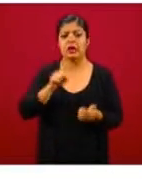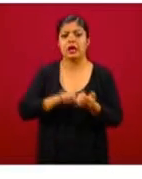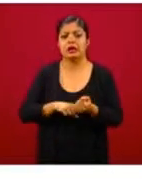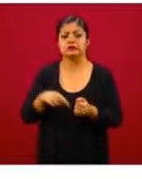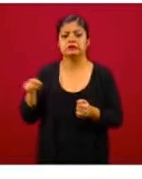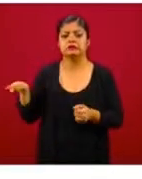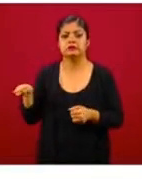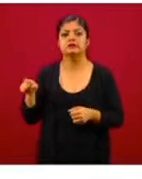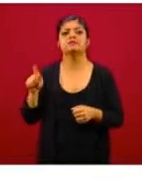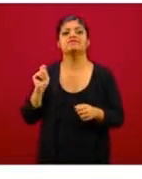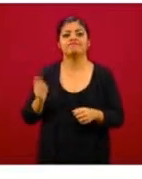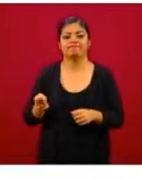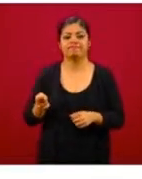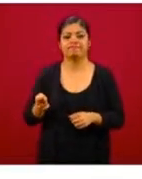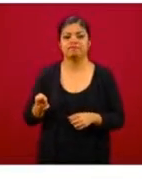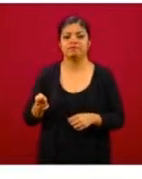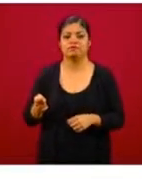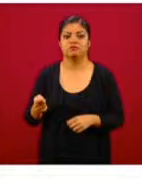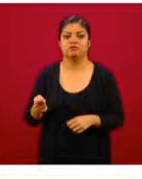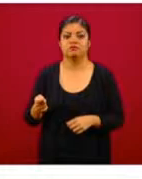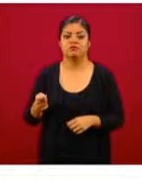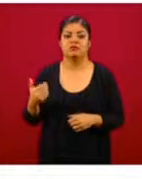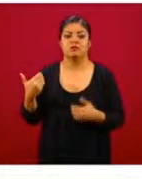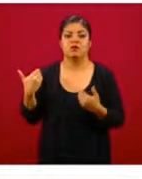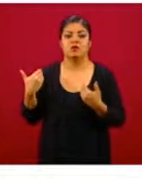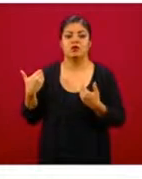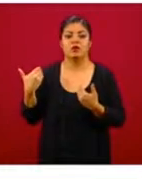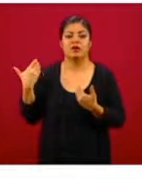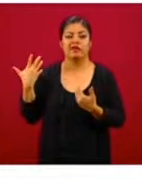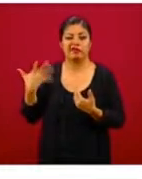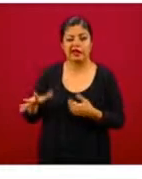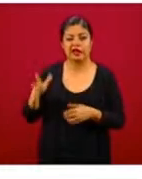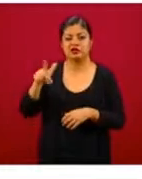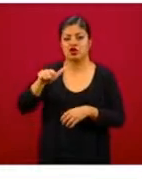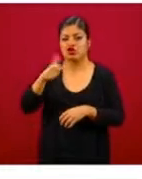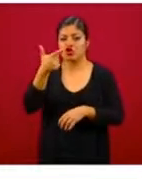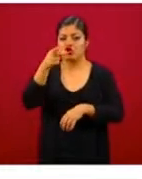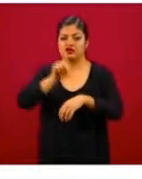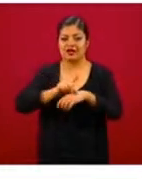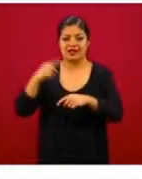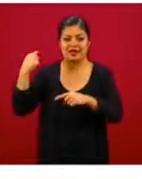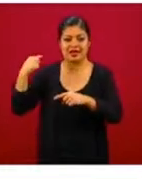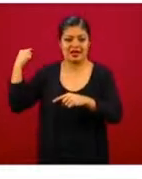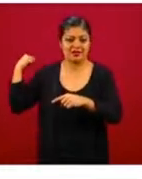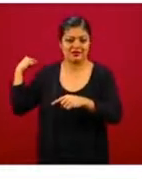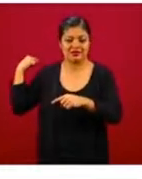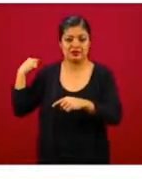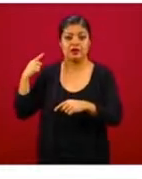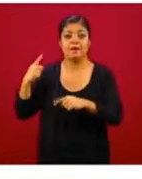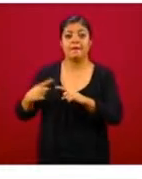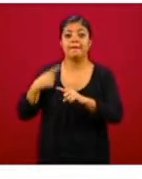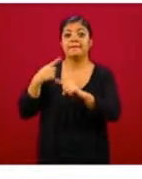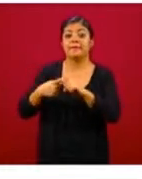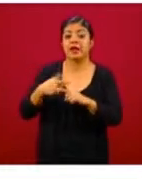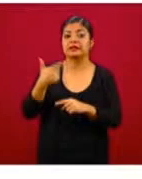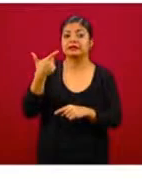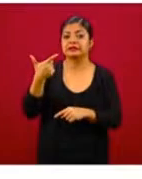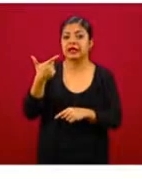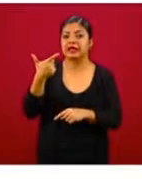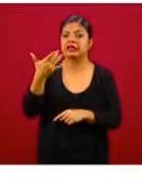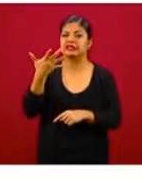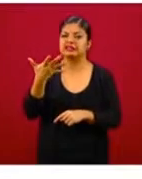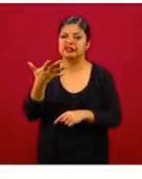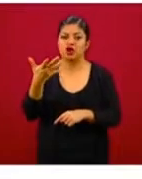here. But surely of those 2,700 cases, those are distributed over the course of the last 10 to 12